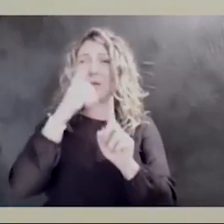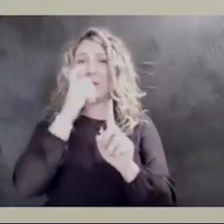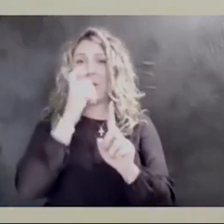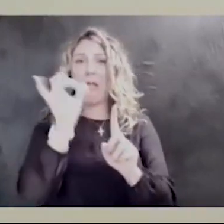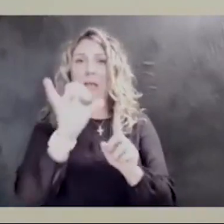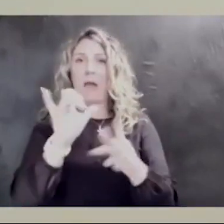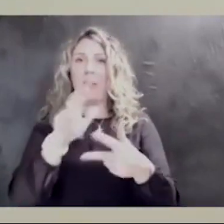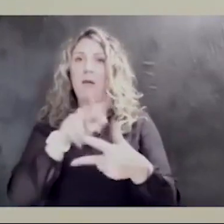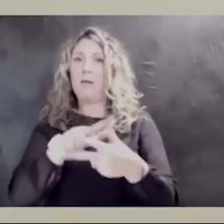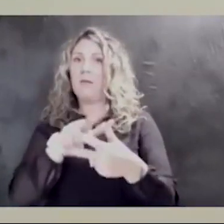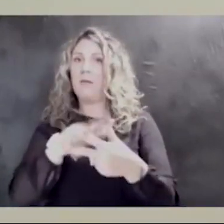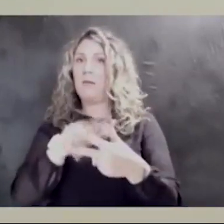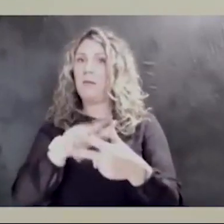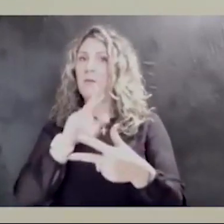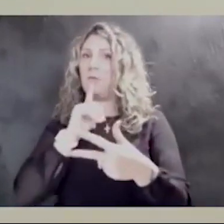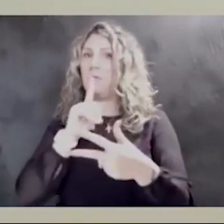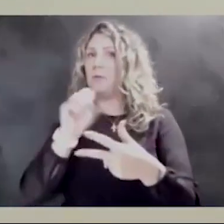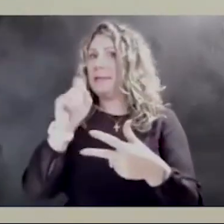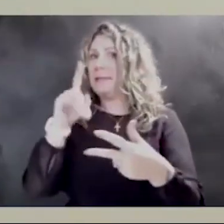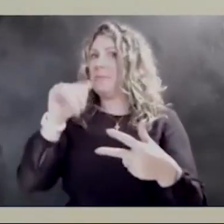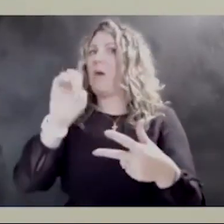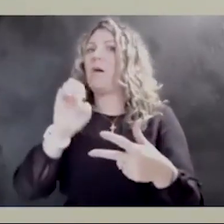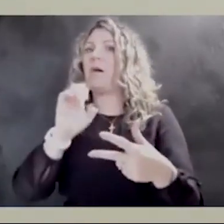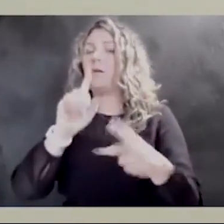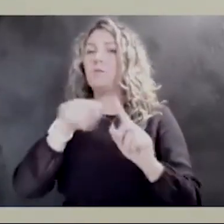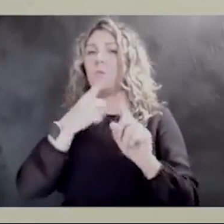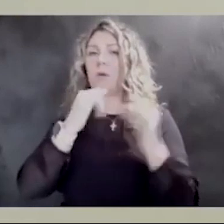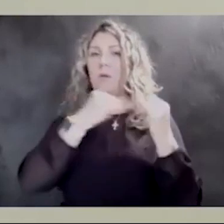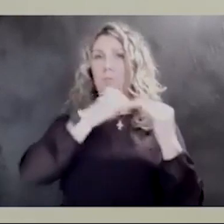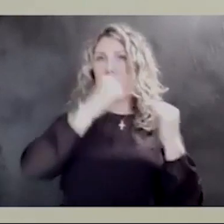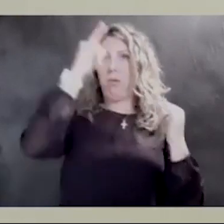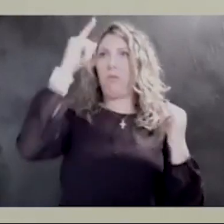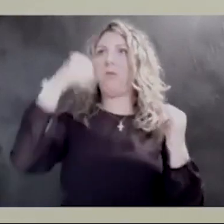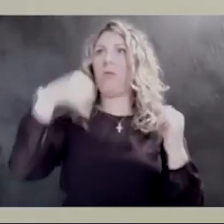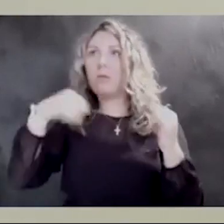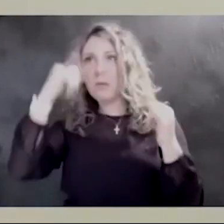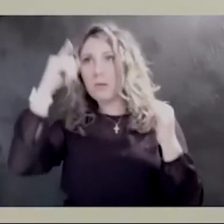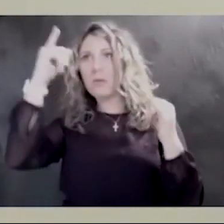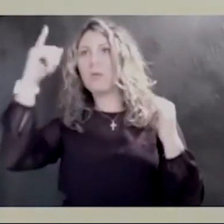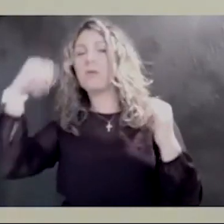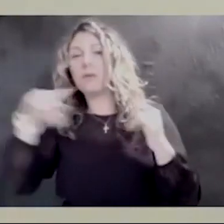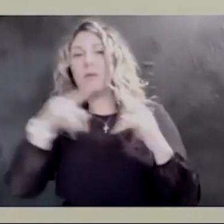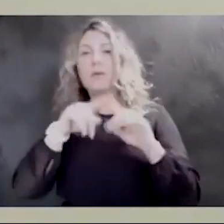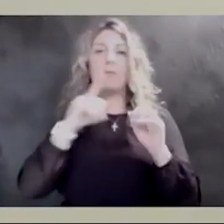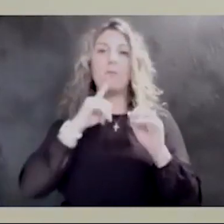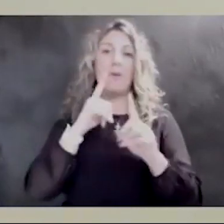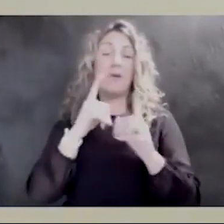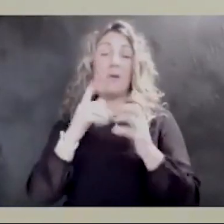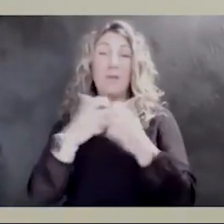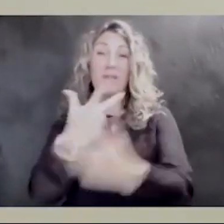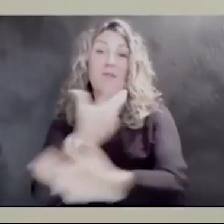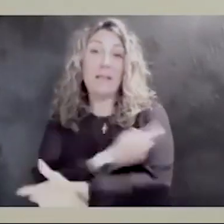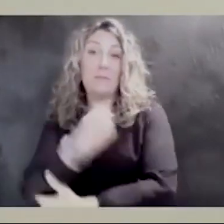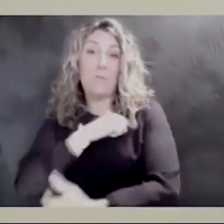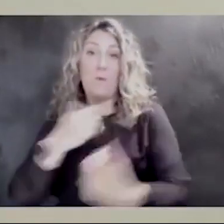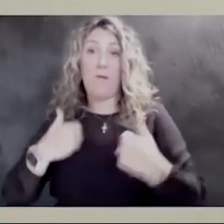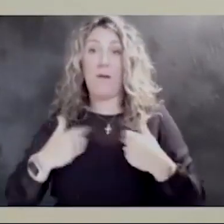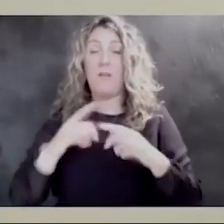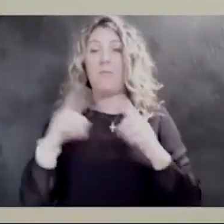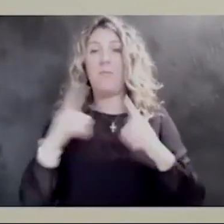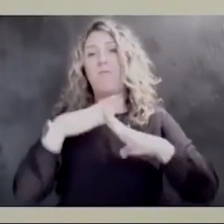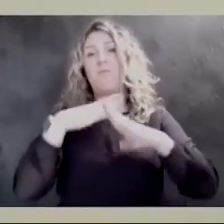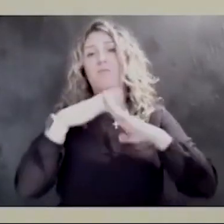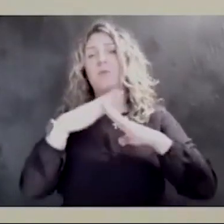ones because of our vaccination rate. We could do a lot better, but it's going to protect us, I think, from having the